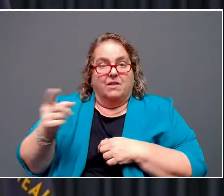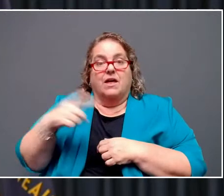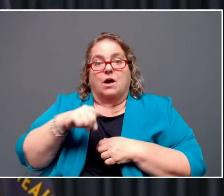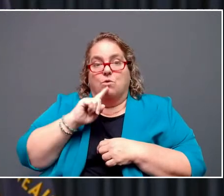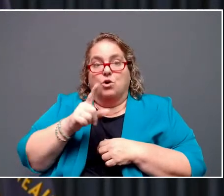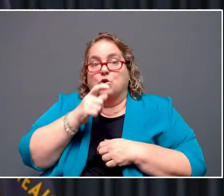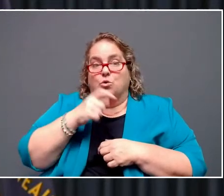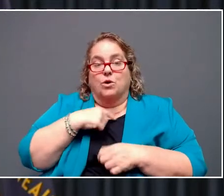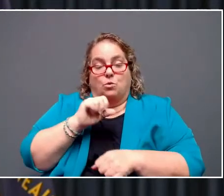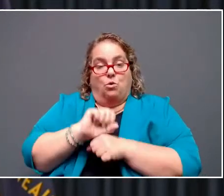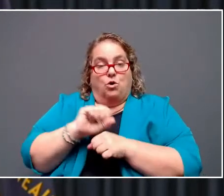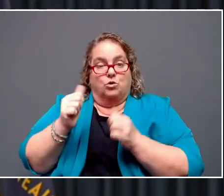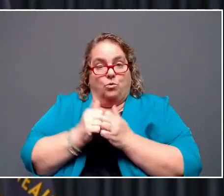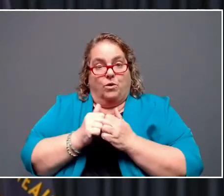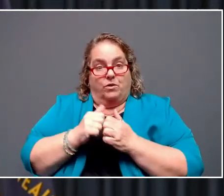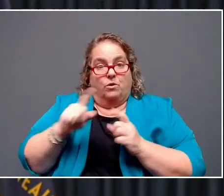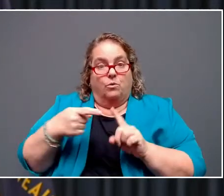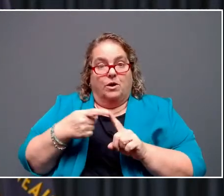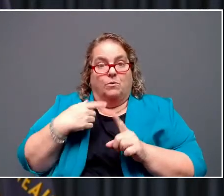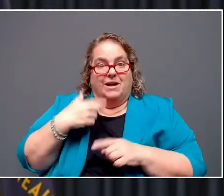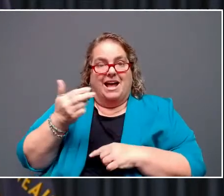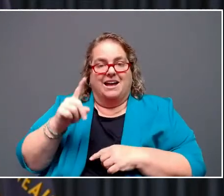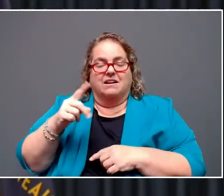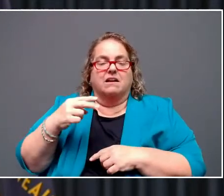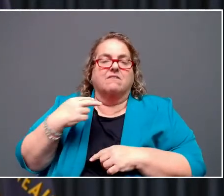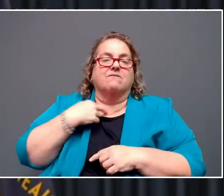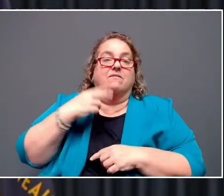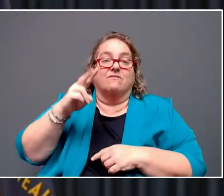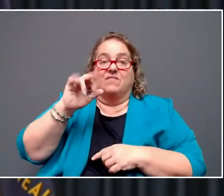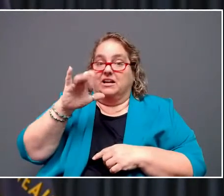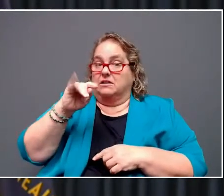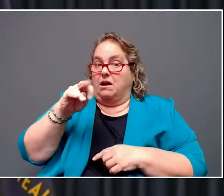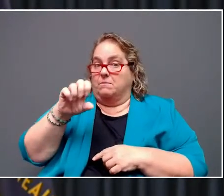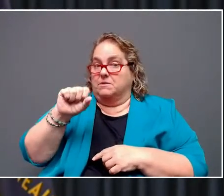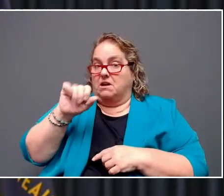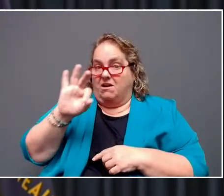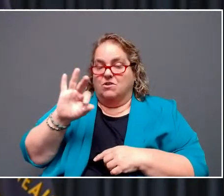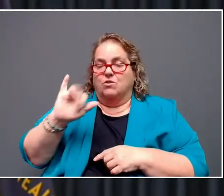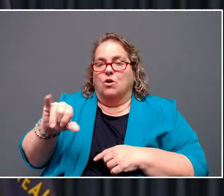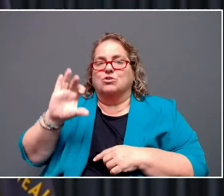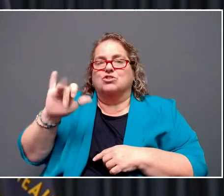when we had victims of those child predators.